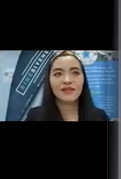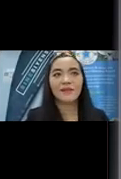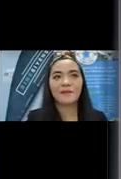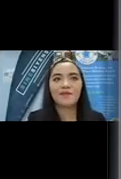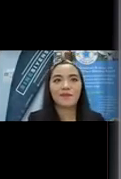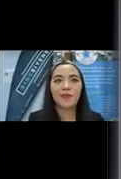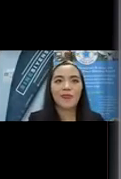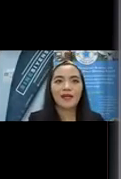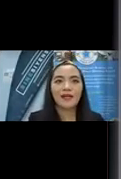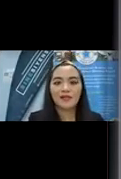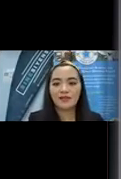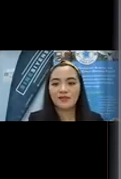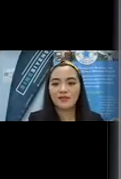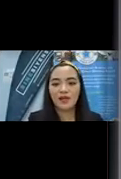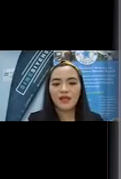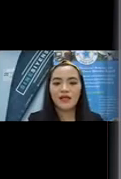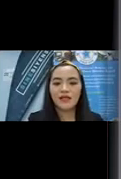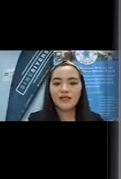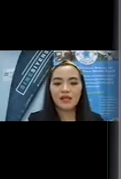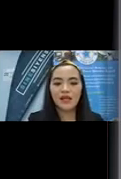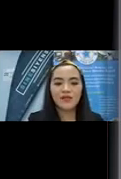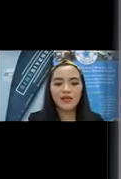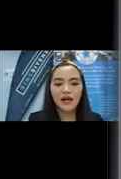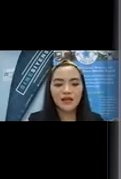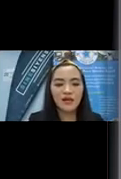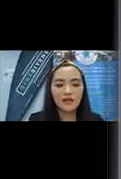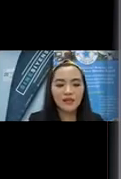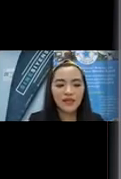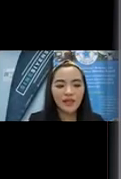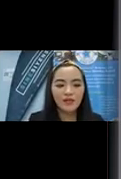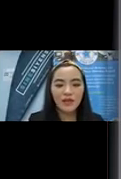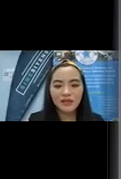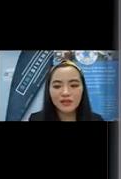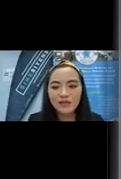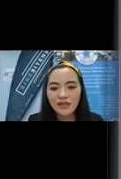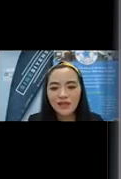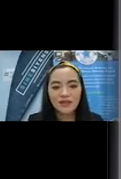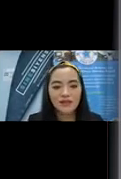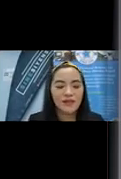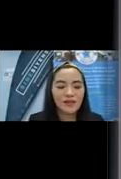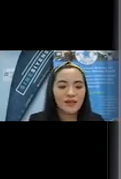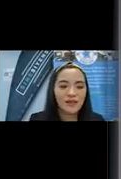schedules. Okay, yesterday we had our day 1.